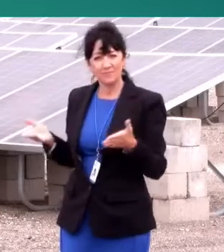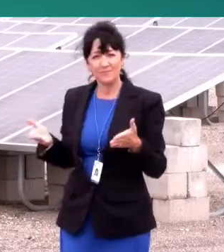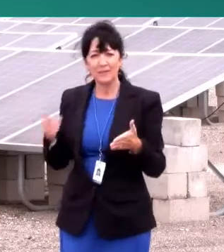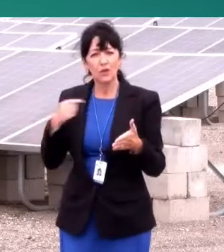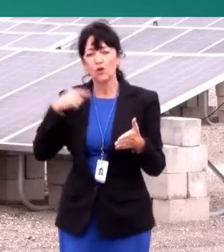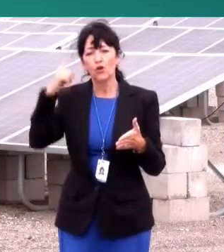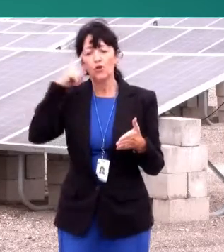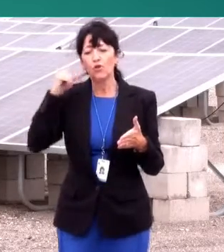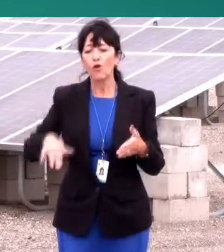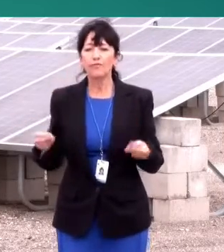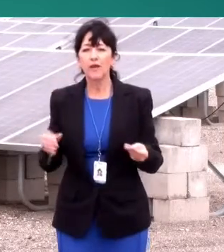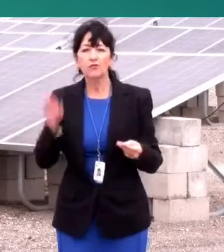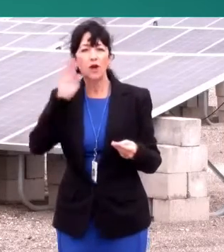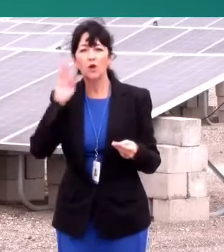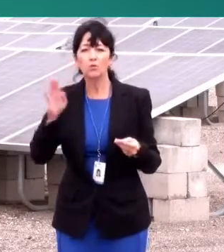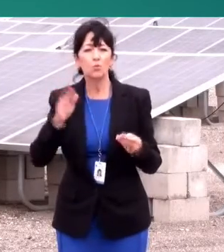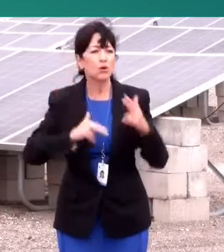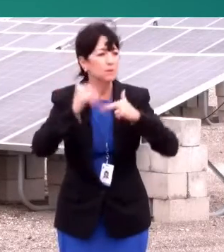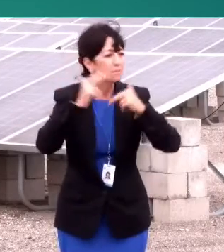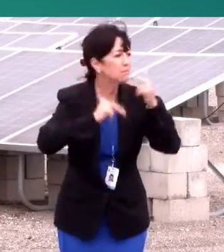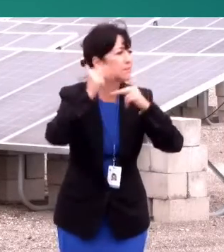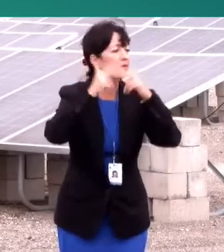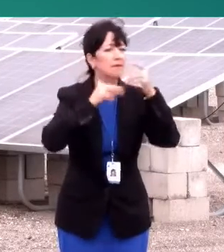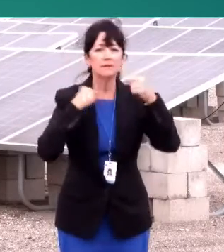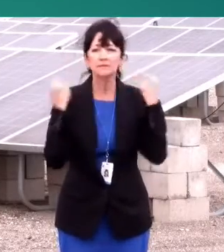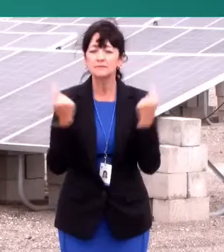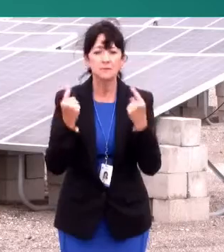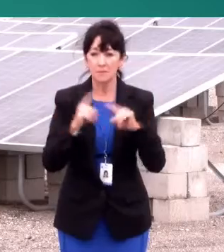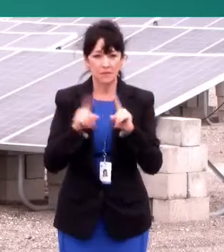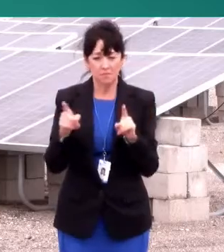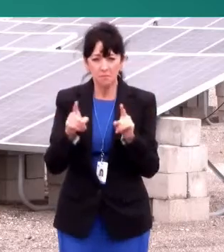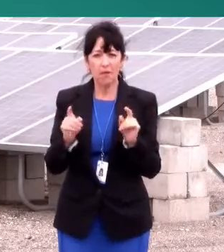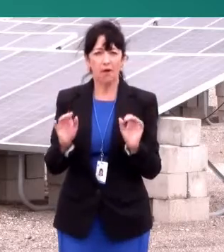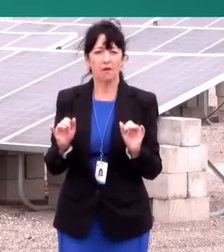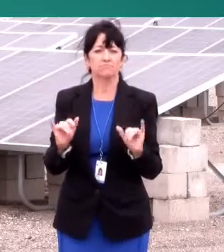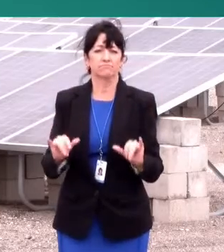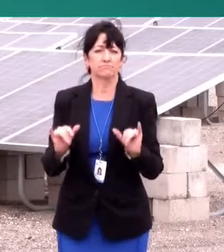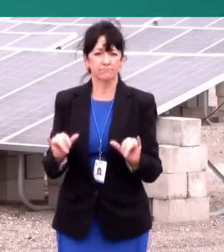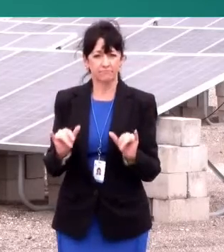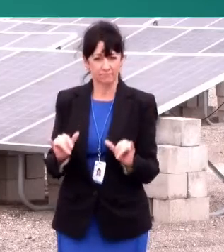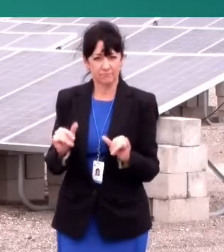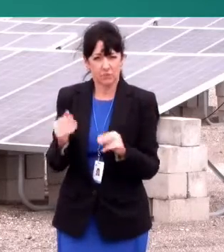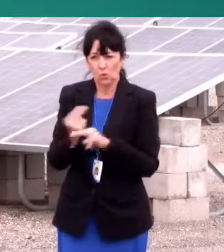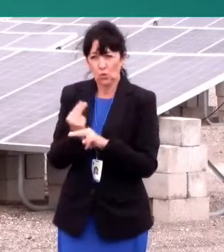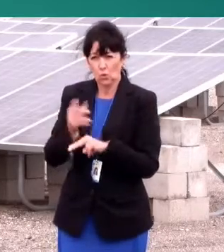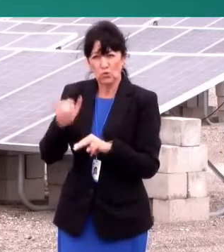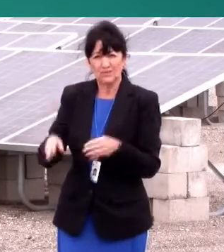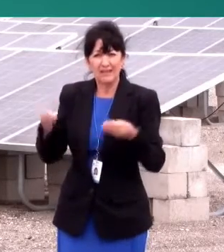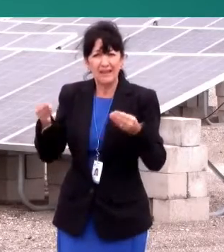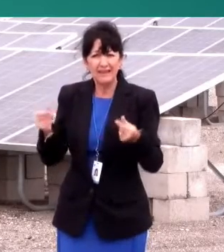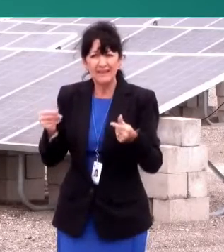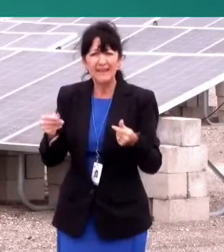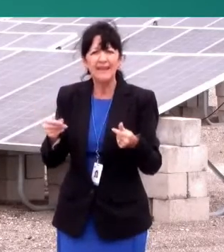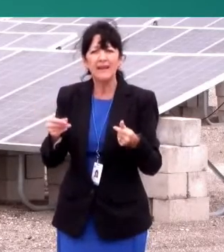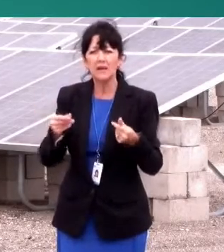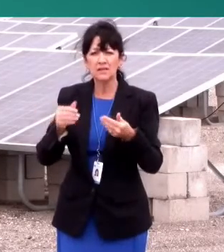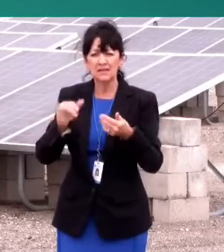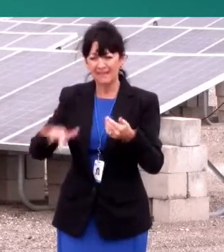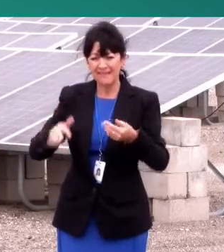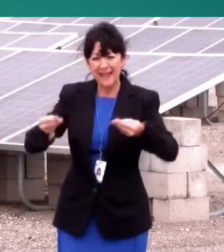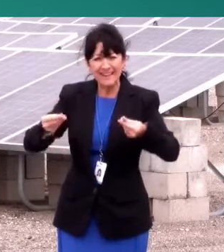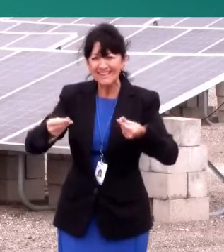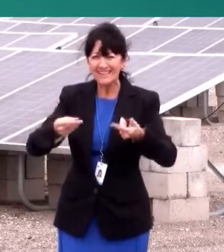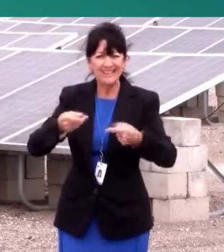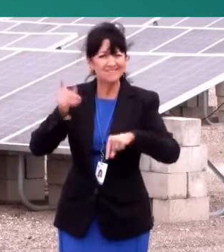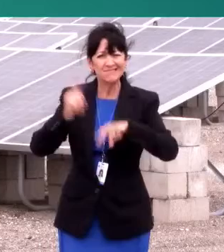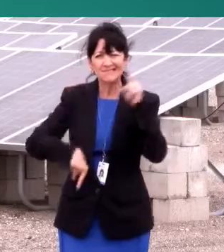productive use. But you're seeing it more and more of taking these lands that have had negative impacts on communities and putting